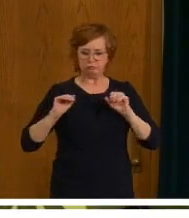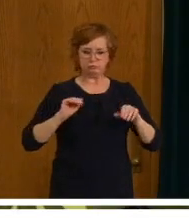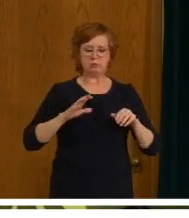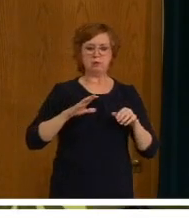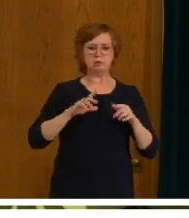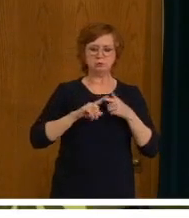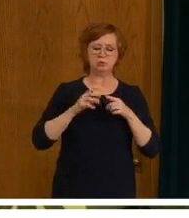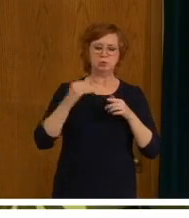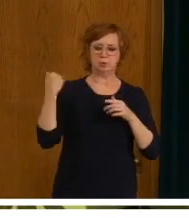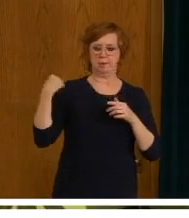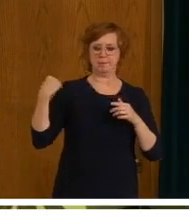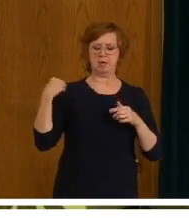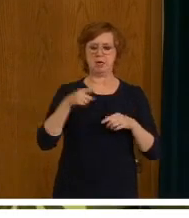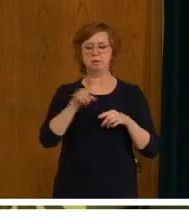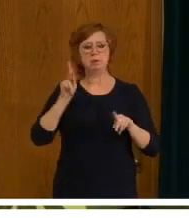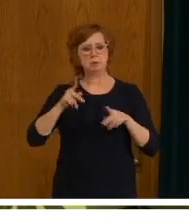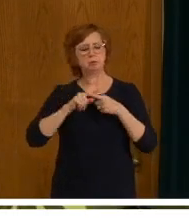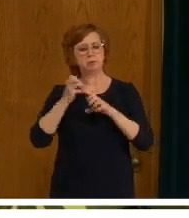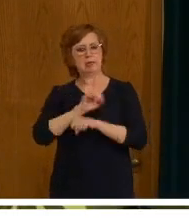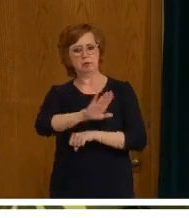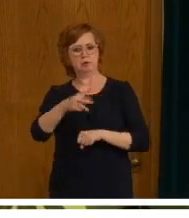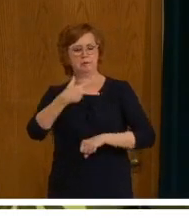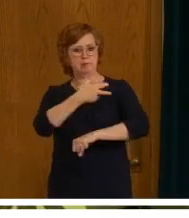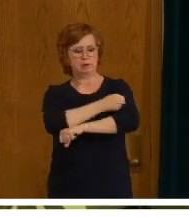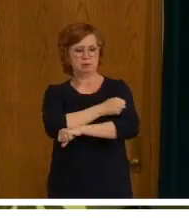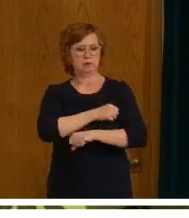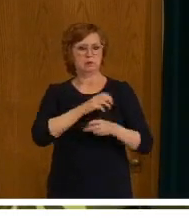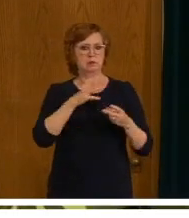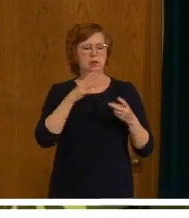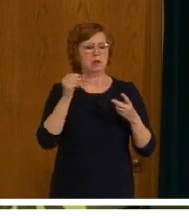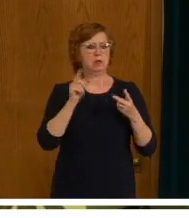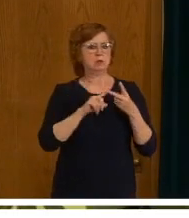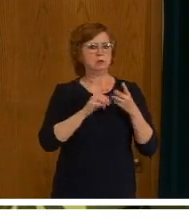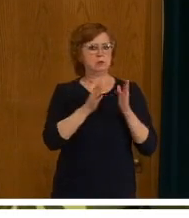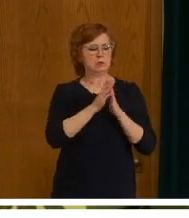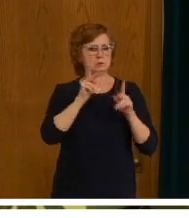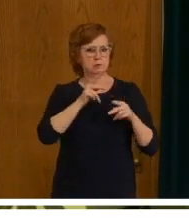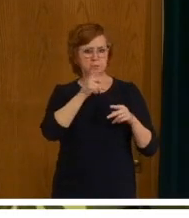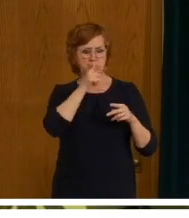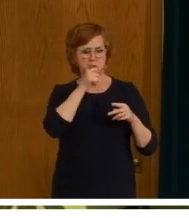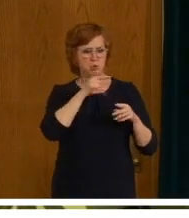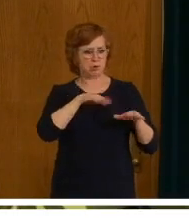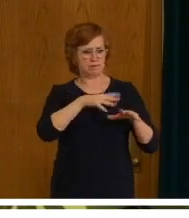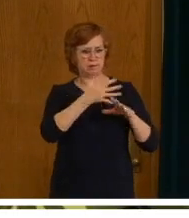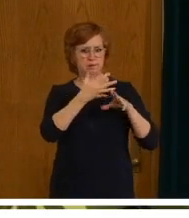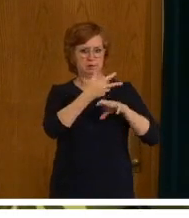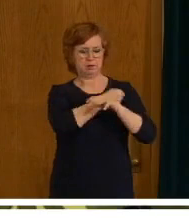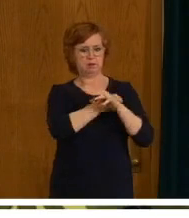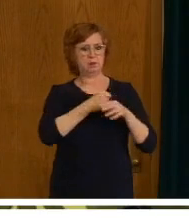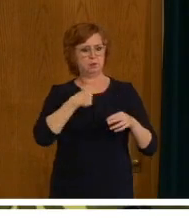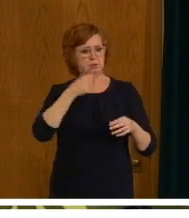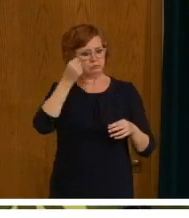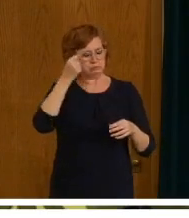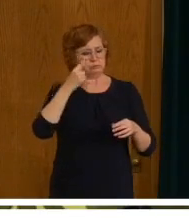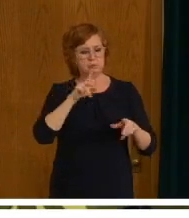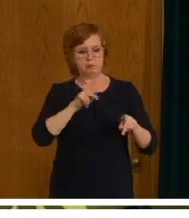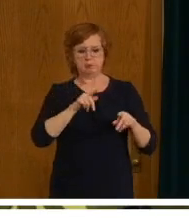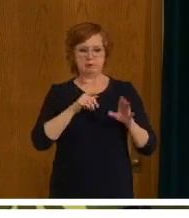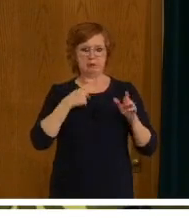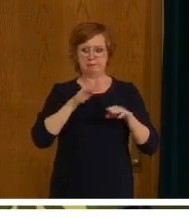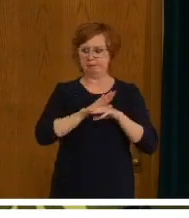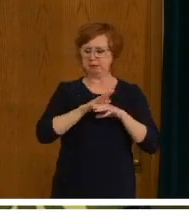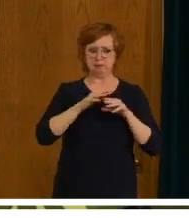those that have not yet been vaccinated for whatever reason. And we understand many are busy and just haven't been able to find the